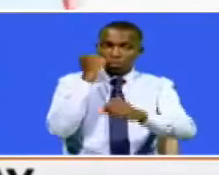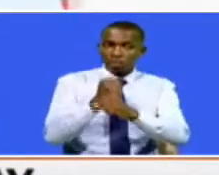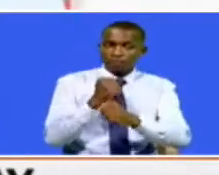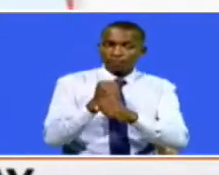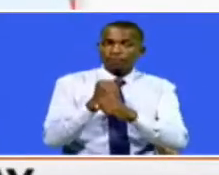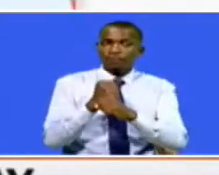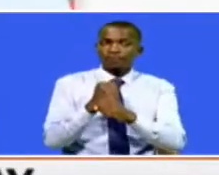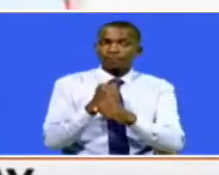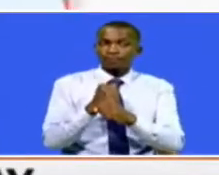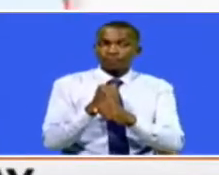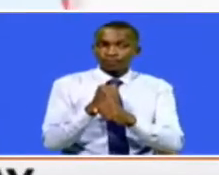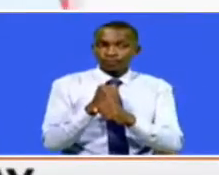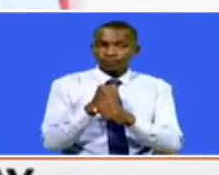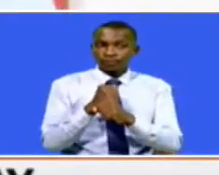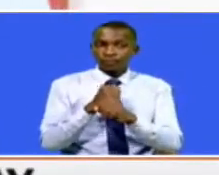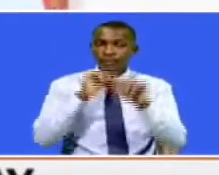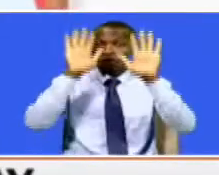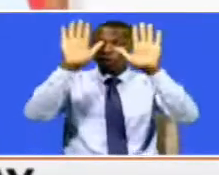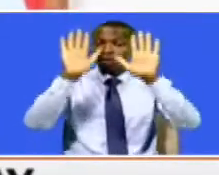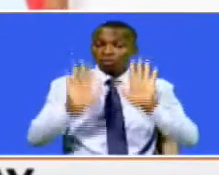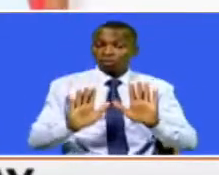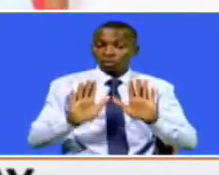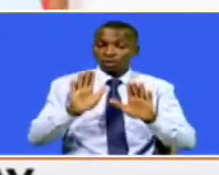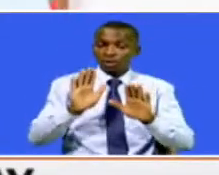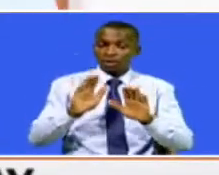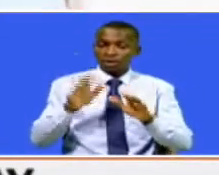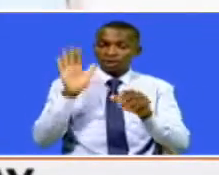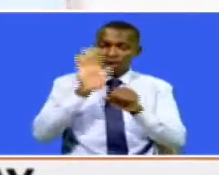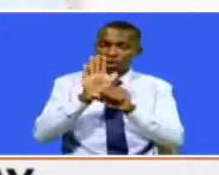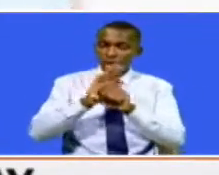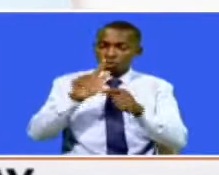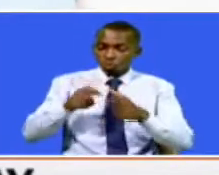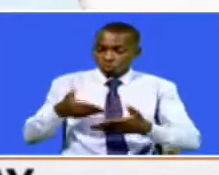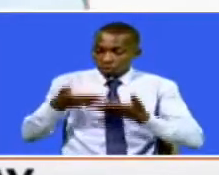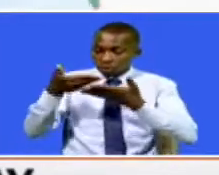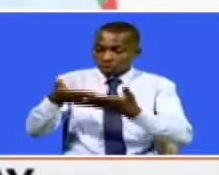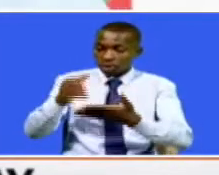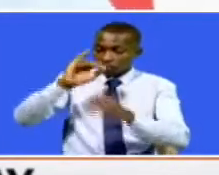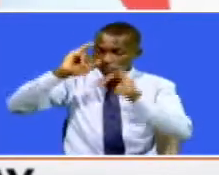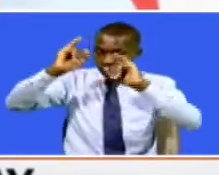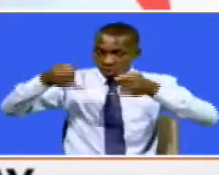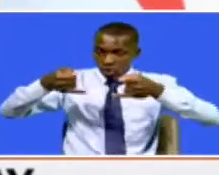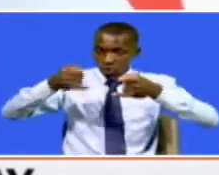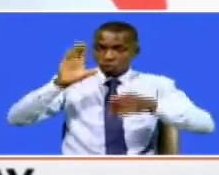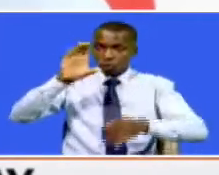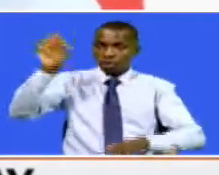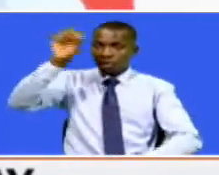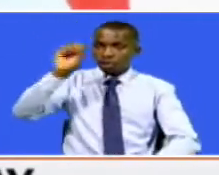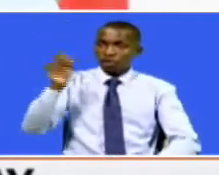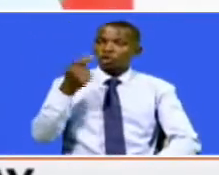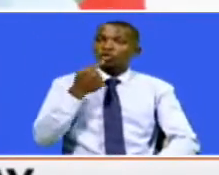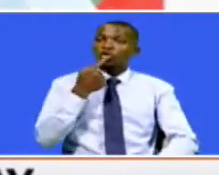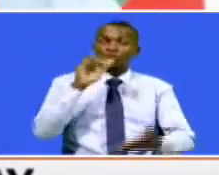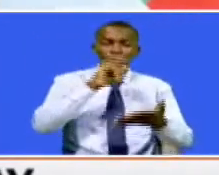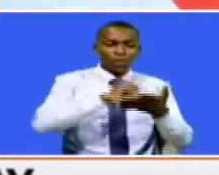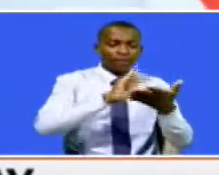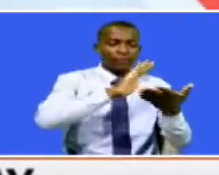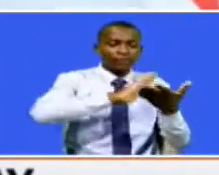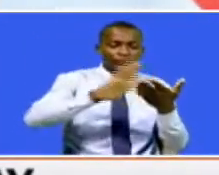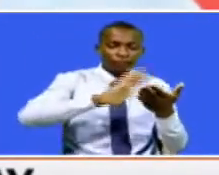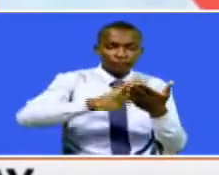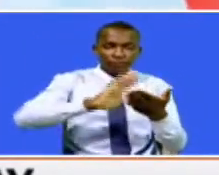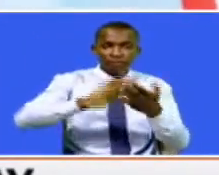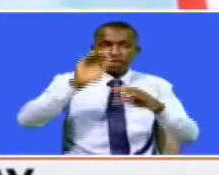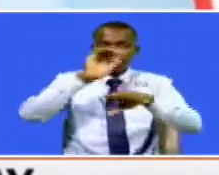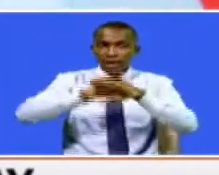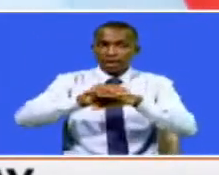important that we set up the new cabinet early so that we can quickly take charge